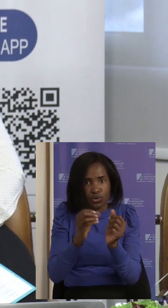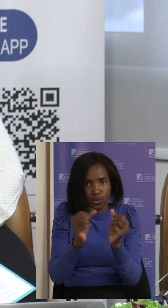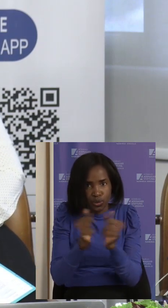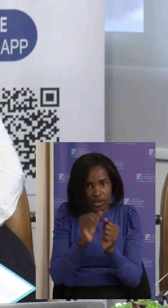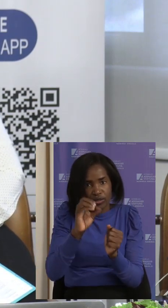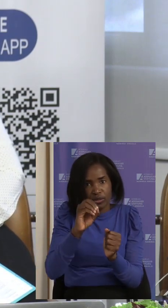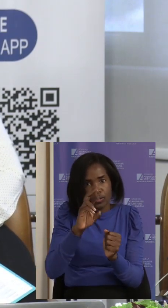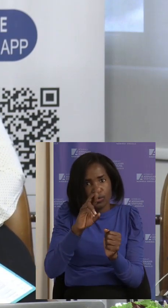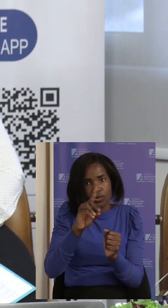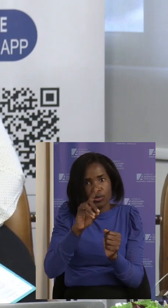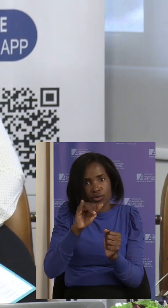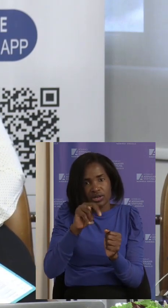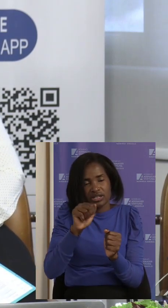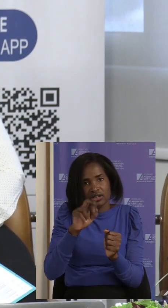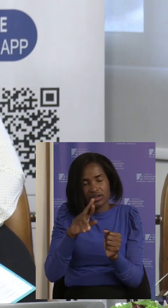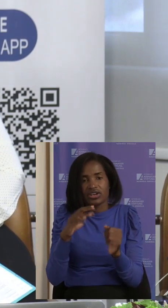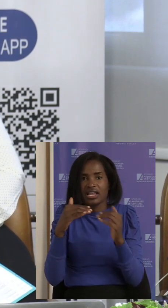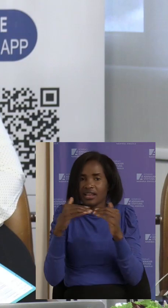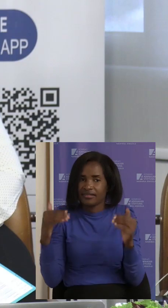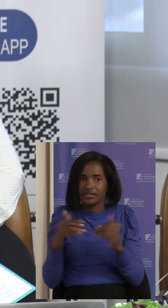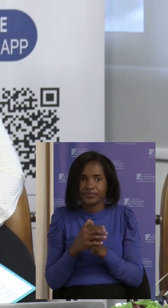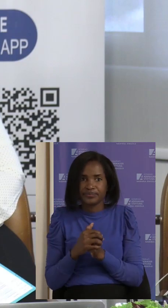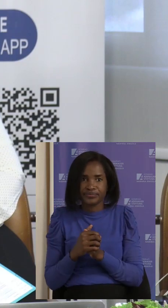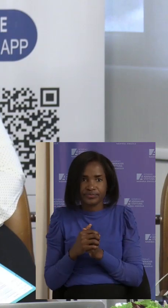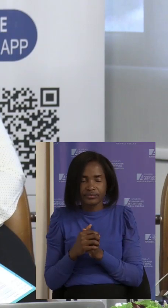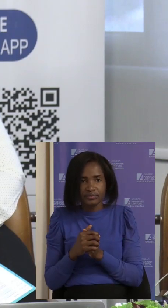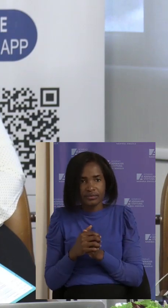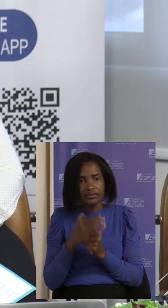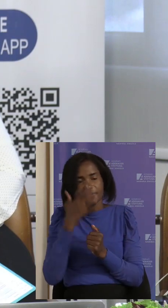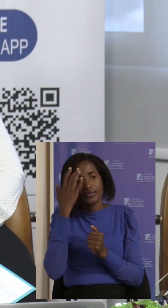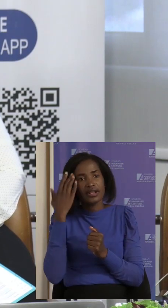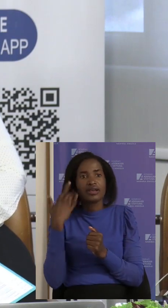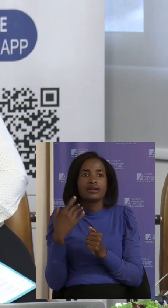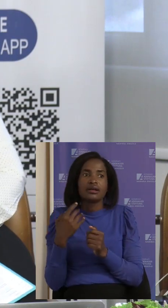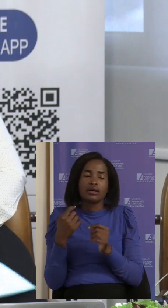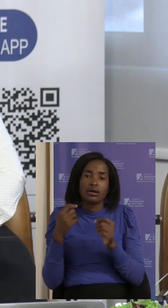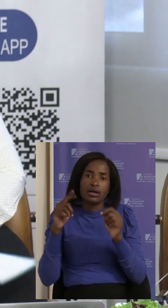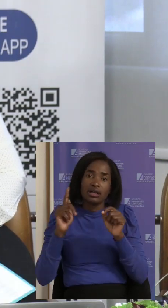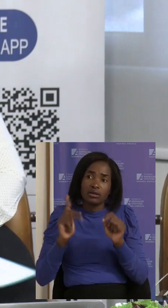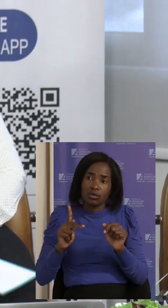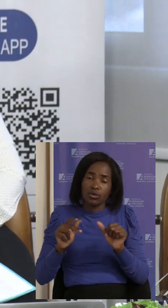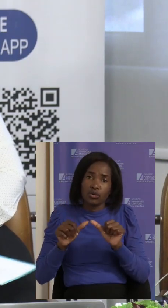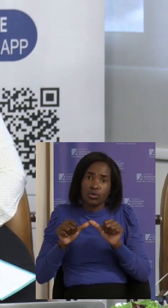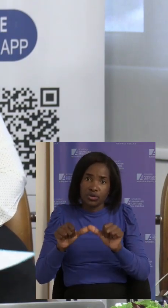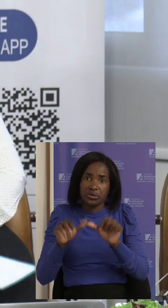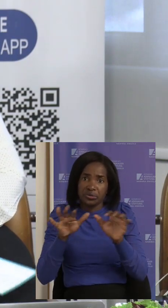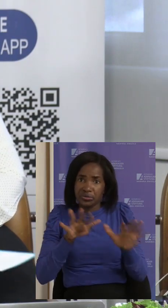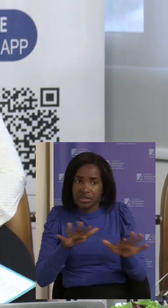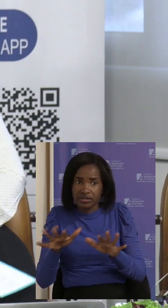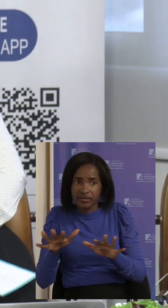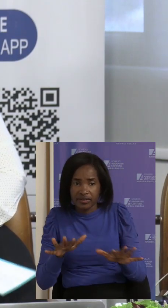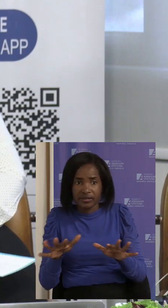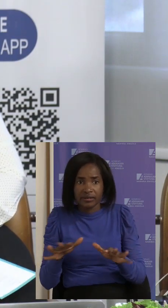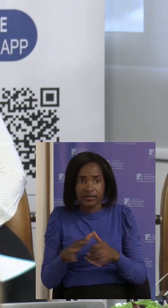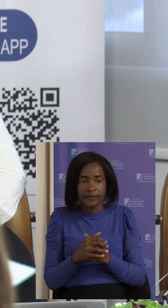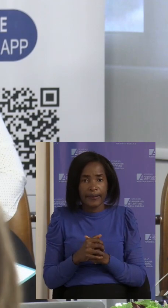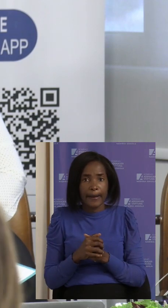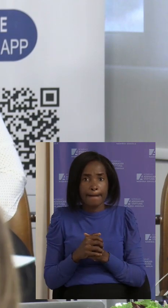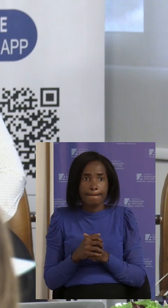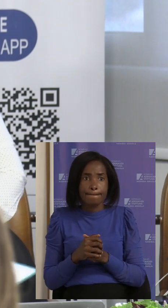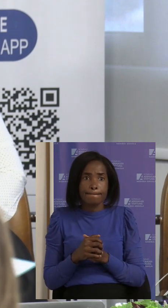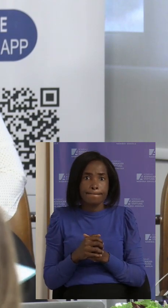it's a greater throughput, and we still suffer of a